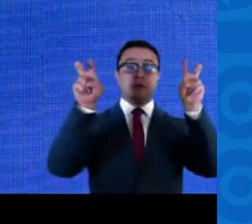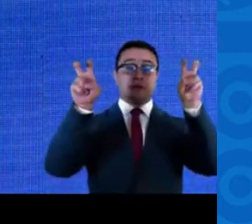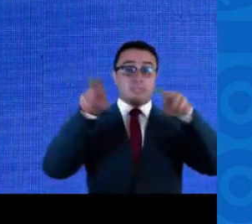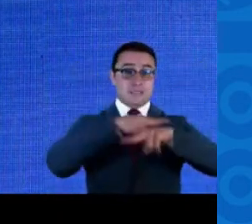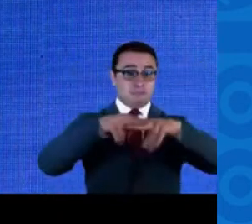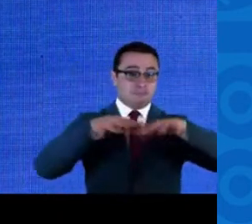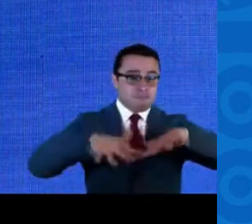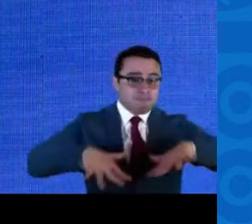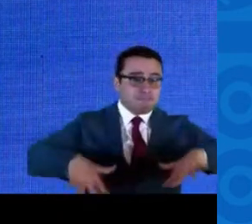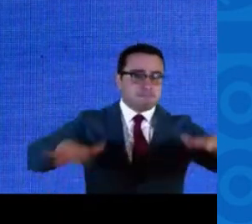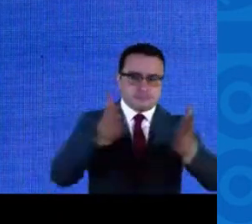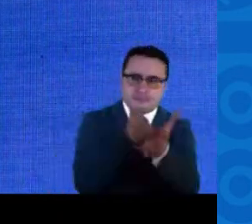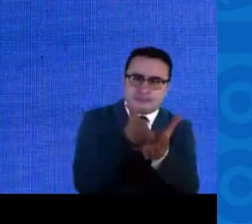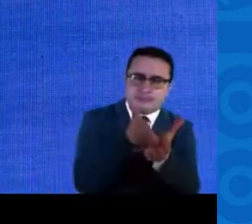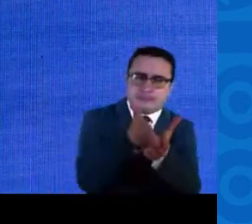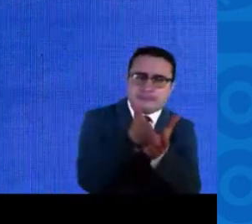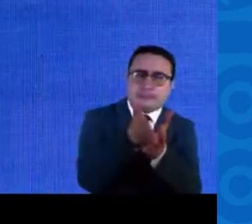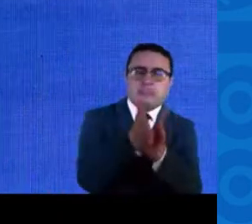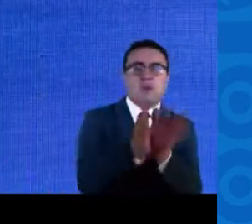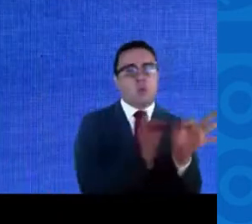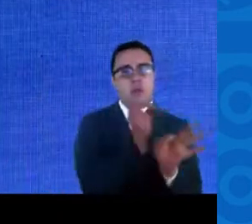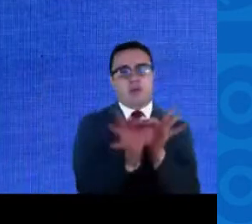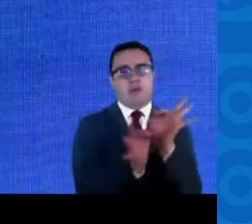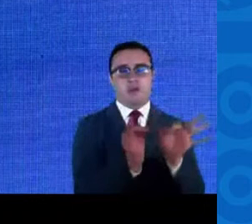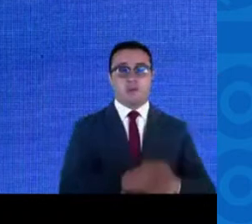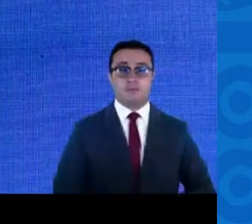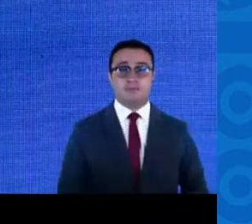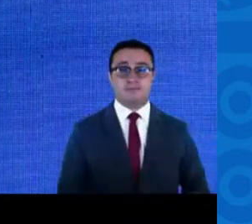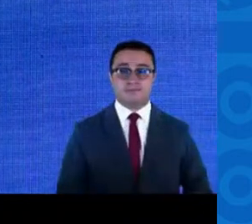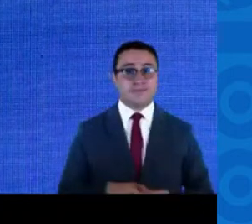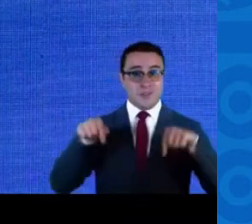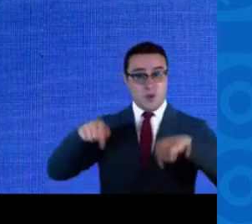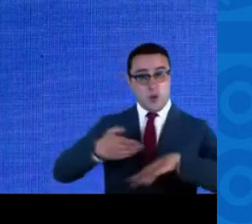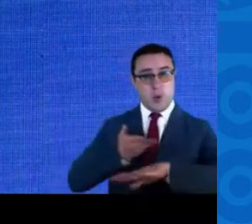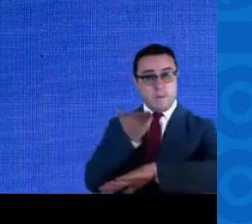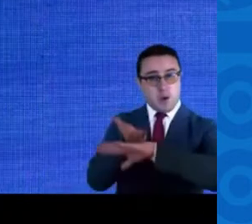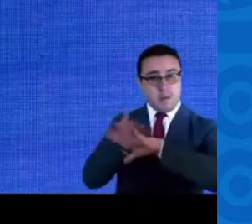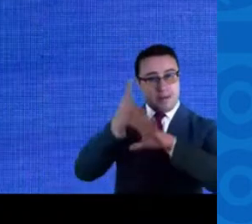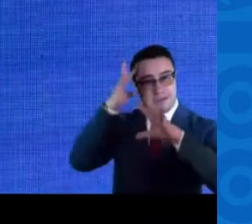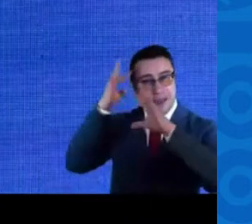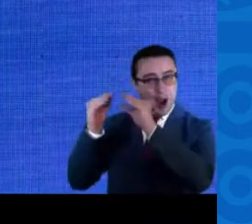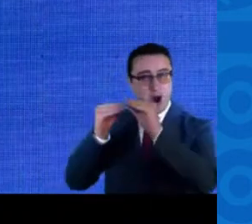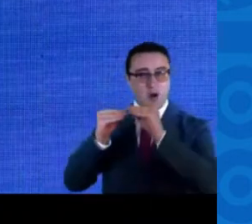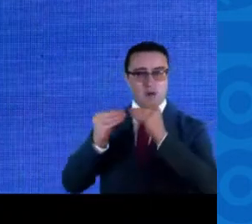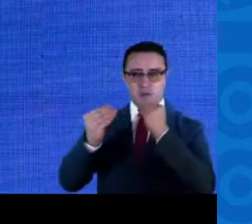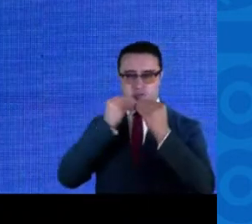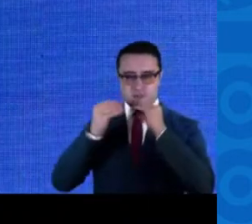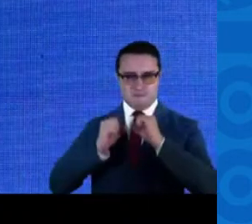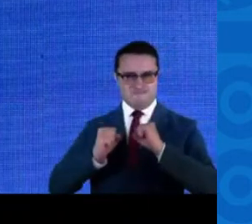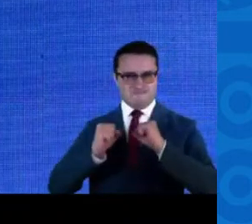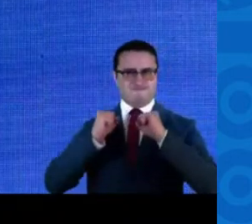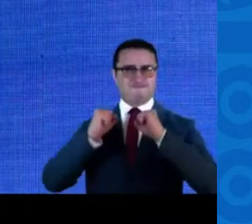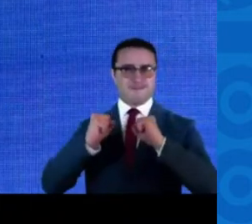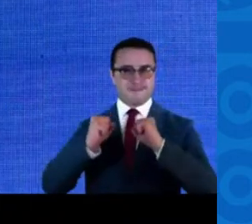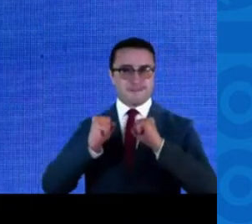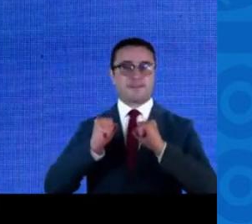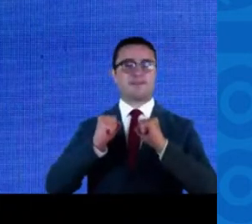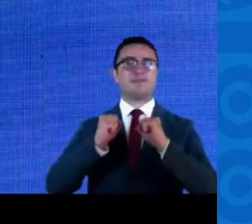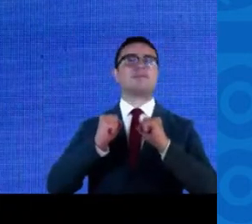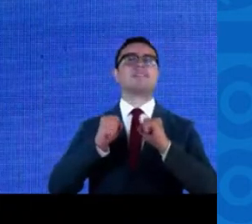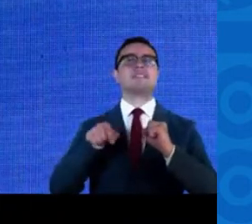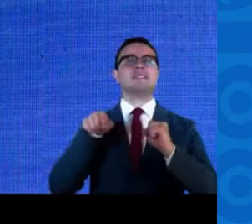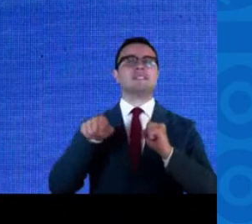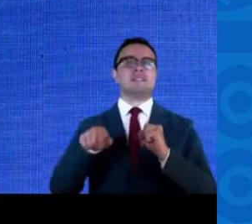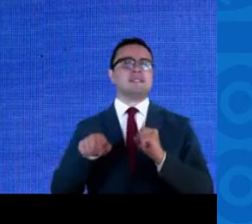sustainability concept, innovation for nutrition, and the impact that we are launching today also has